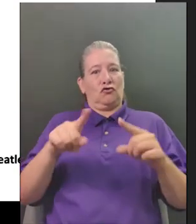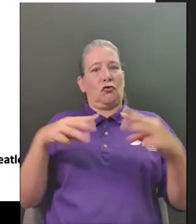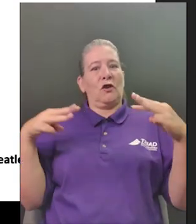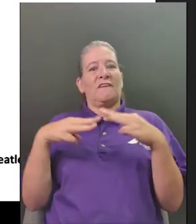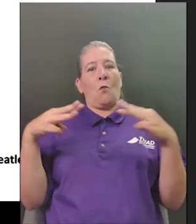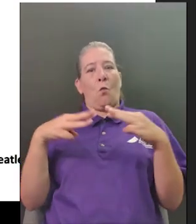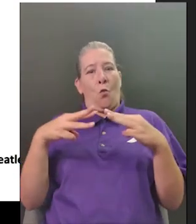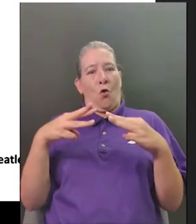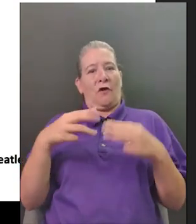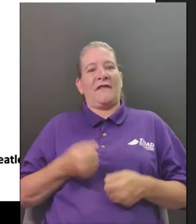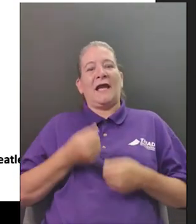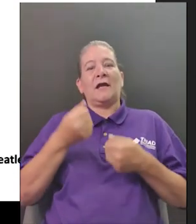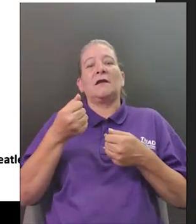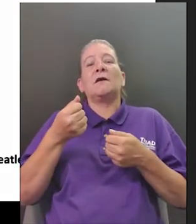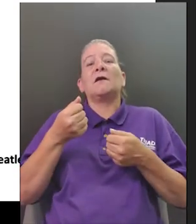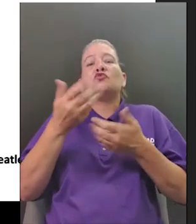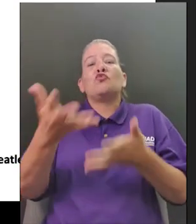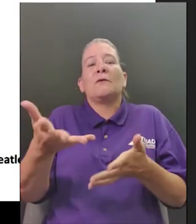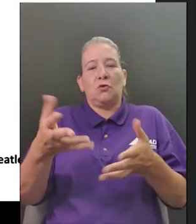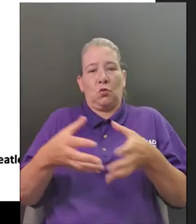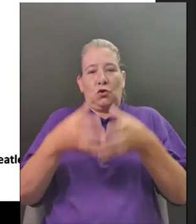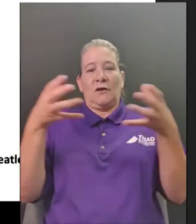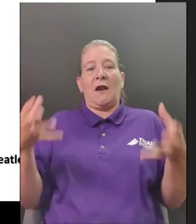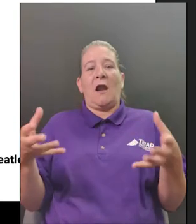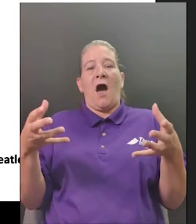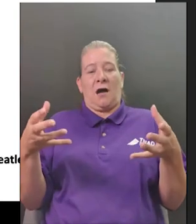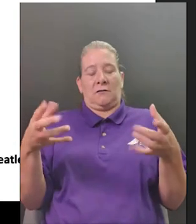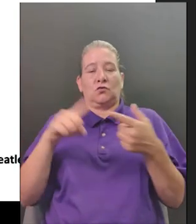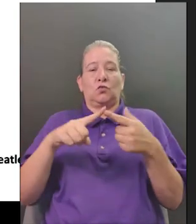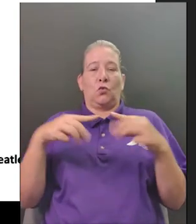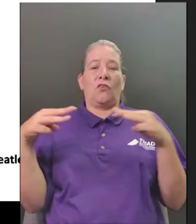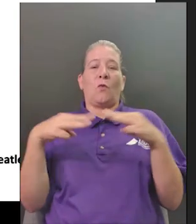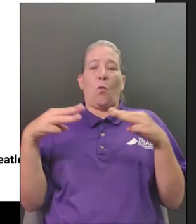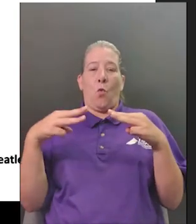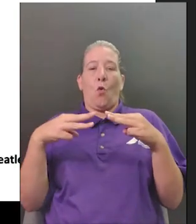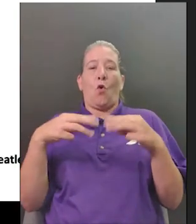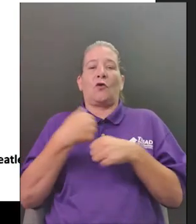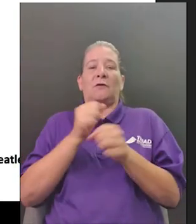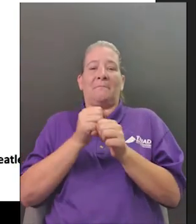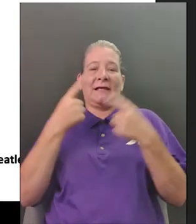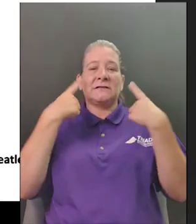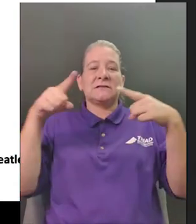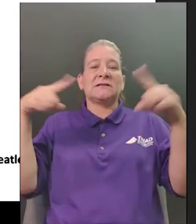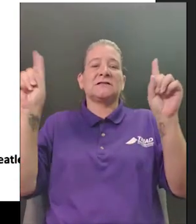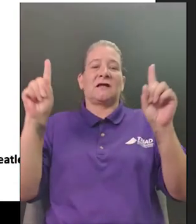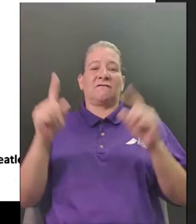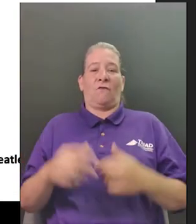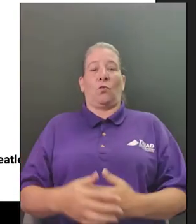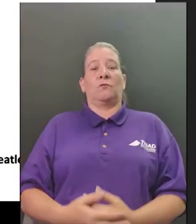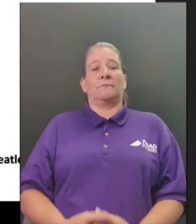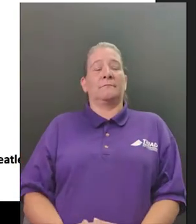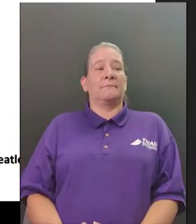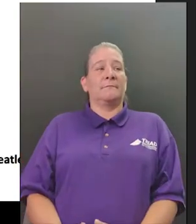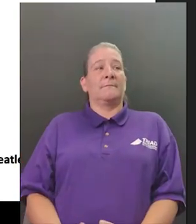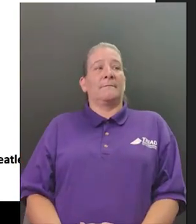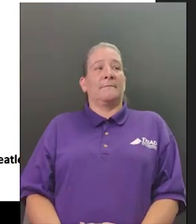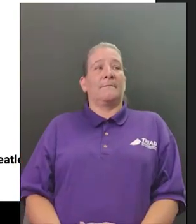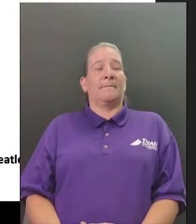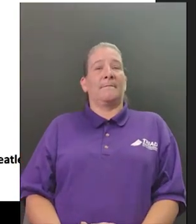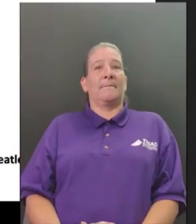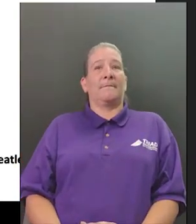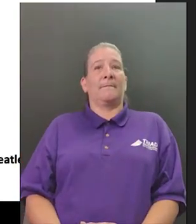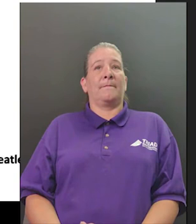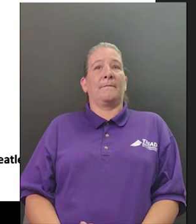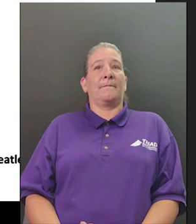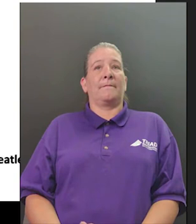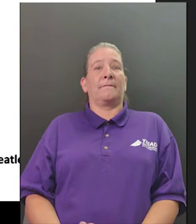maybe if you have even more writing utensils right so you have a pencil a pen something to write with in honor